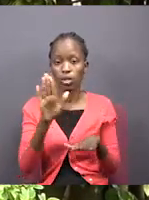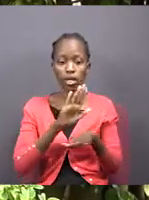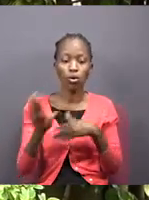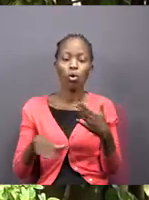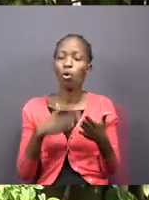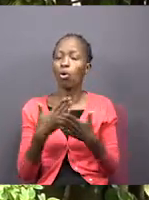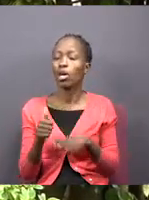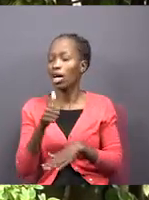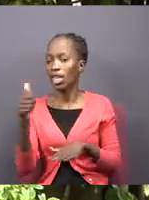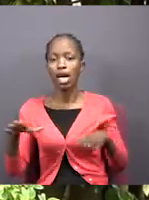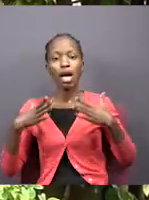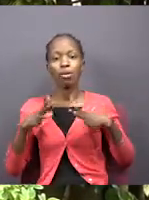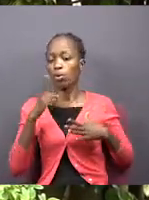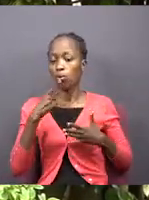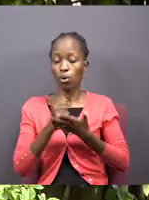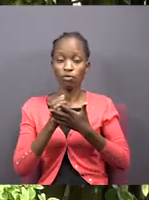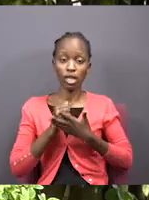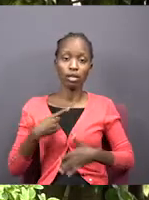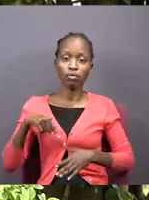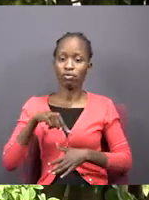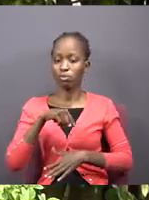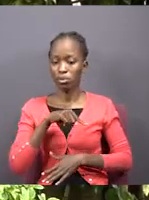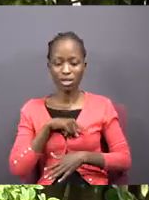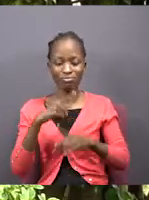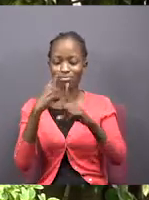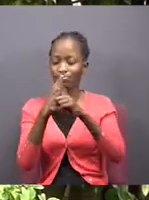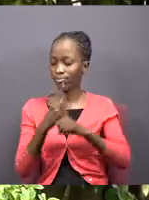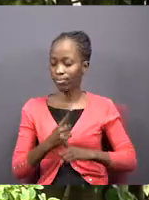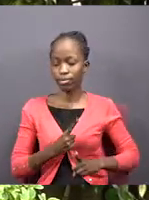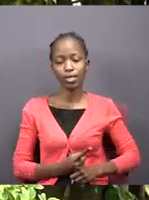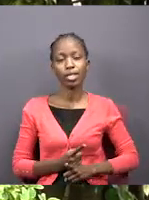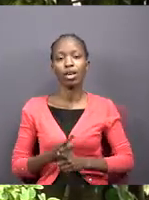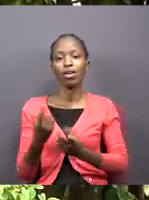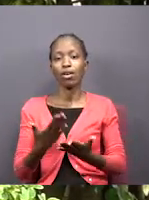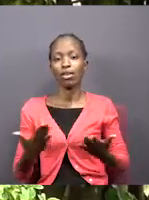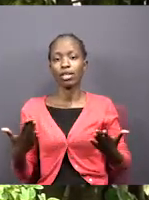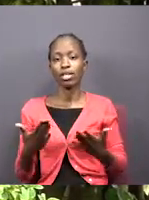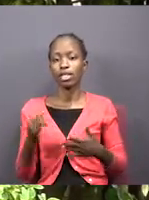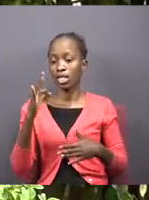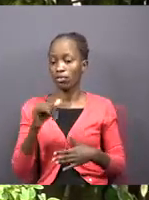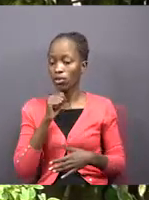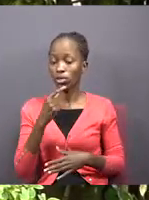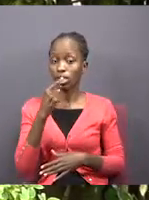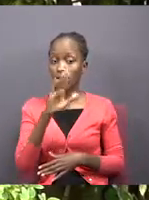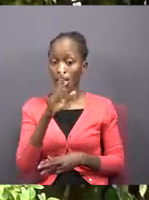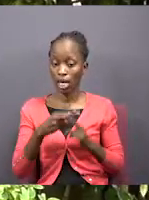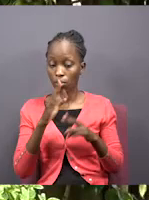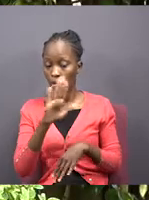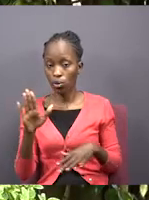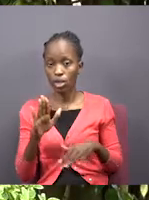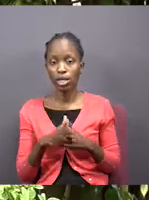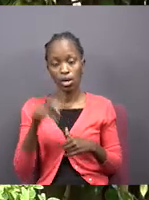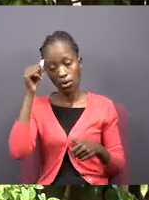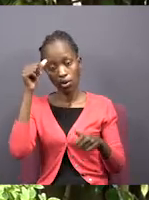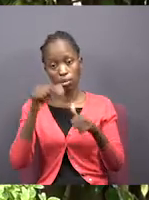And for everyone else who helped us in the puppetry, in all the segments, even if I have not mentioned you by